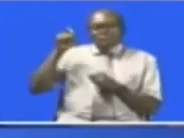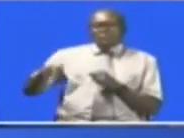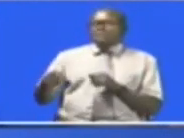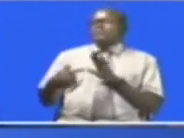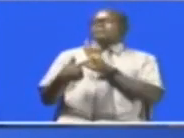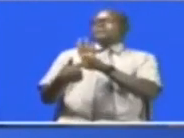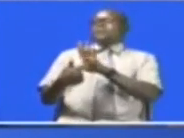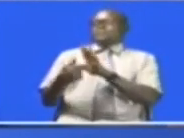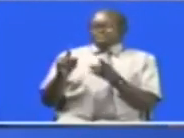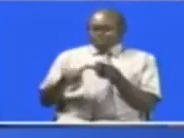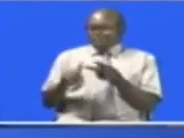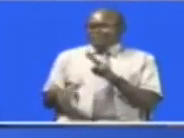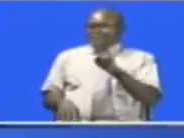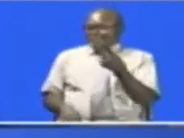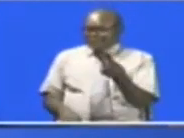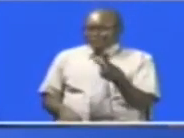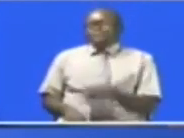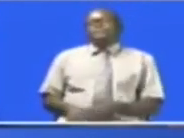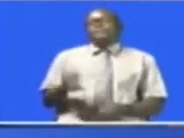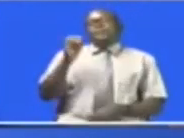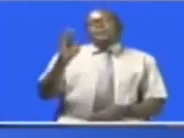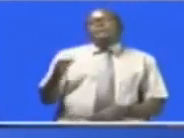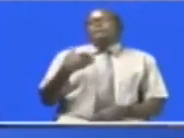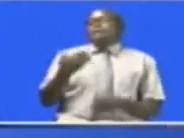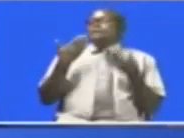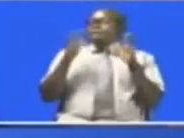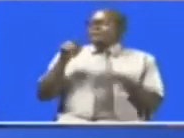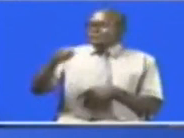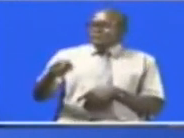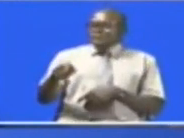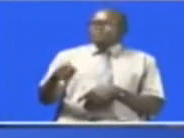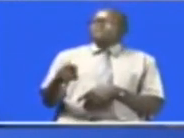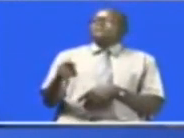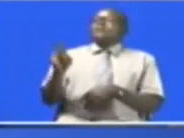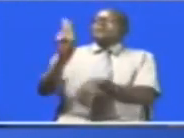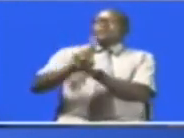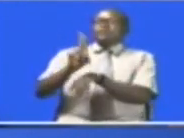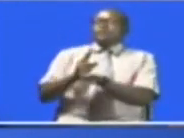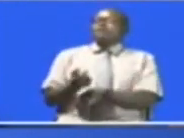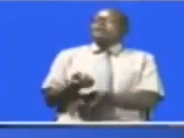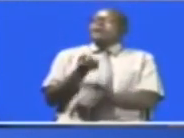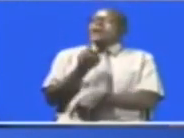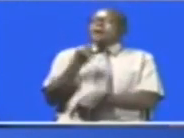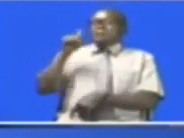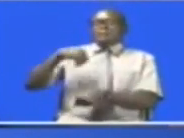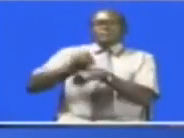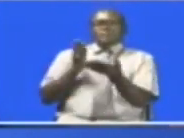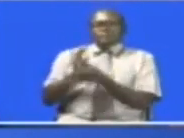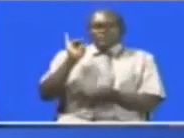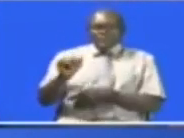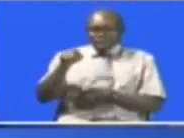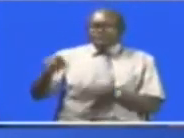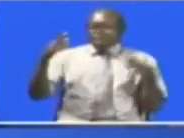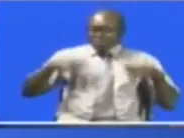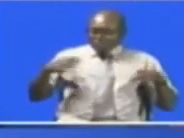seen. Secondly, if we want to finish this doping menace, is to make sure that